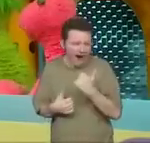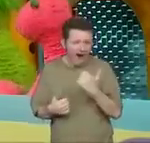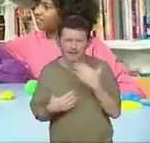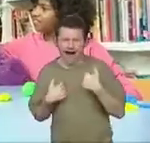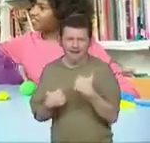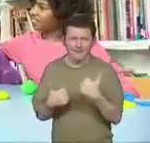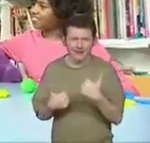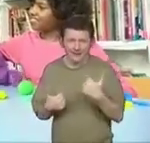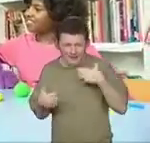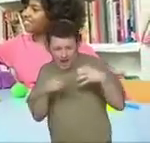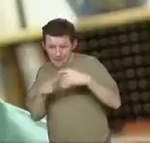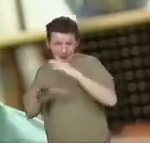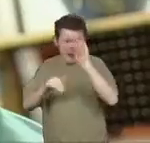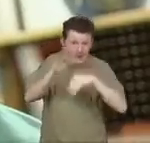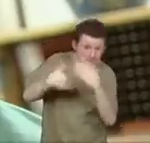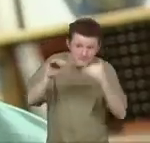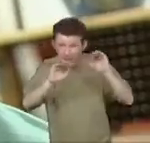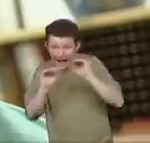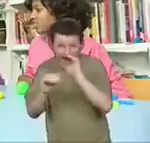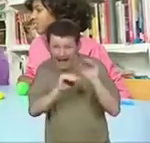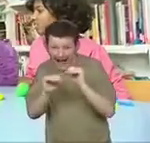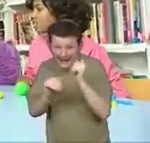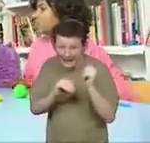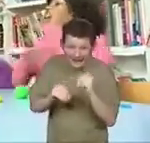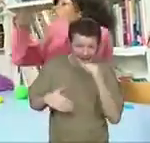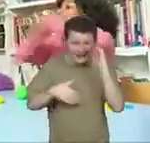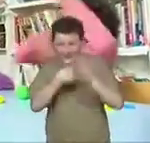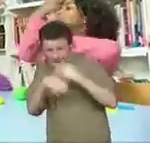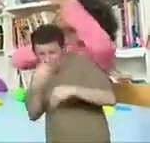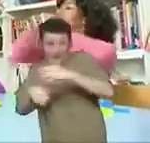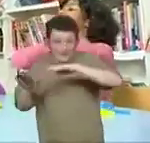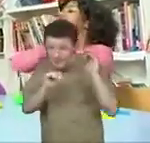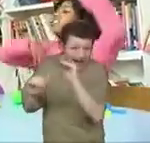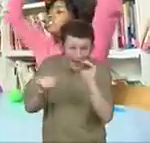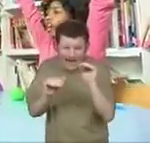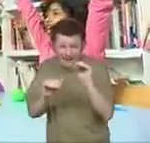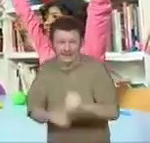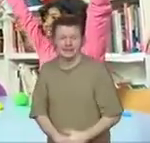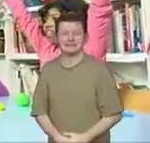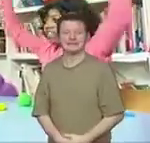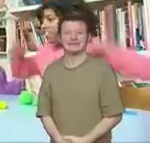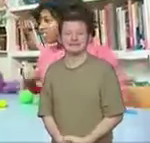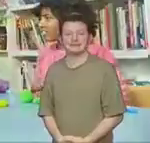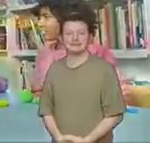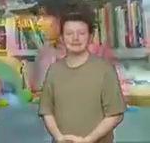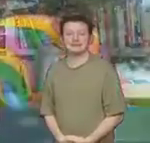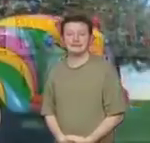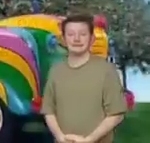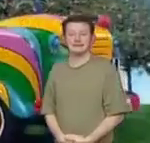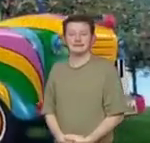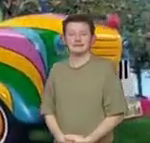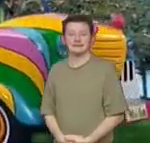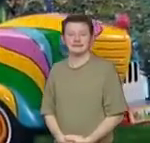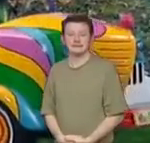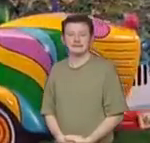And hoobs love tiddly peeps. Hooble toodle doo. Hooble toodle doo.